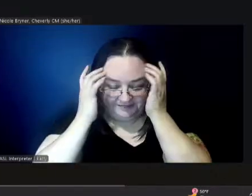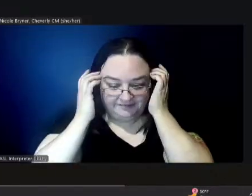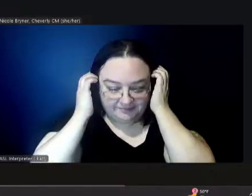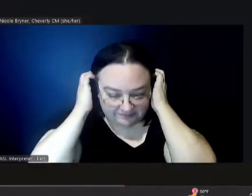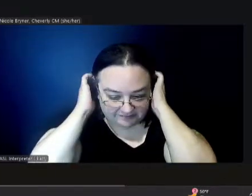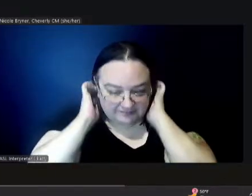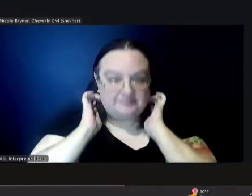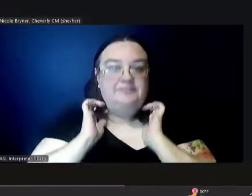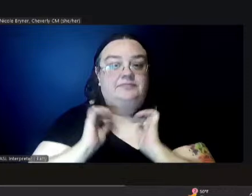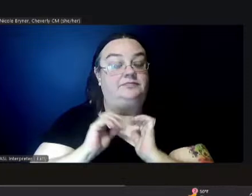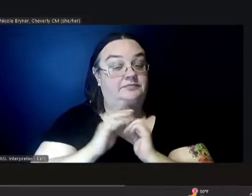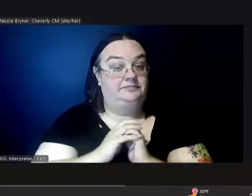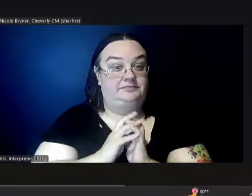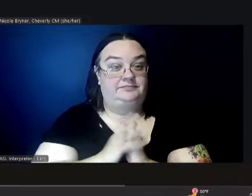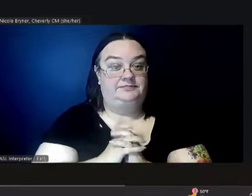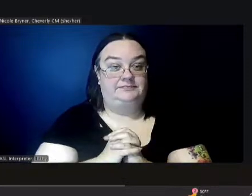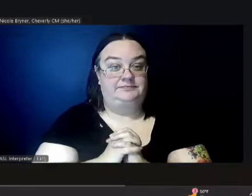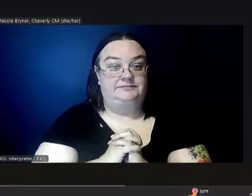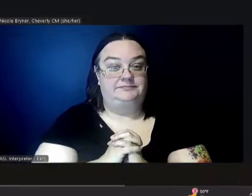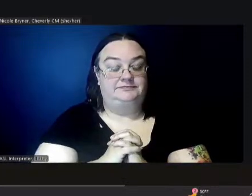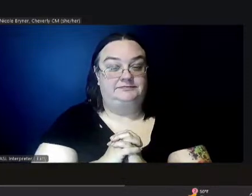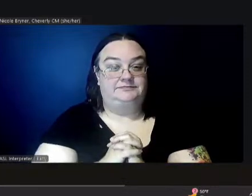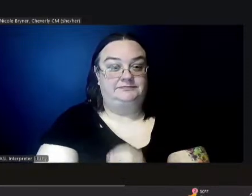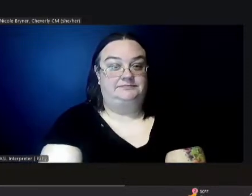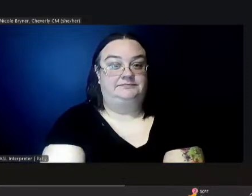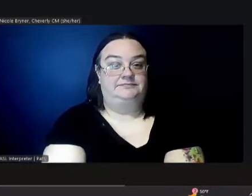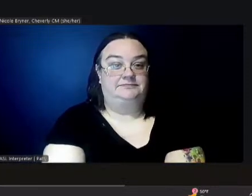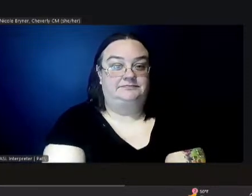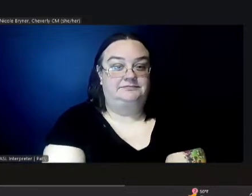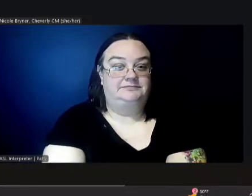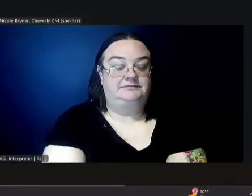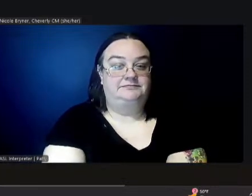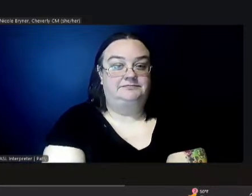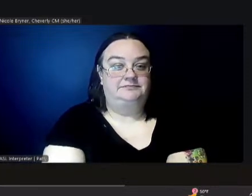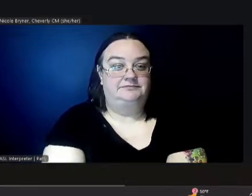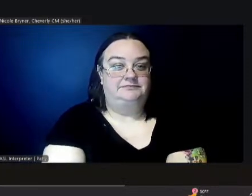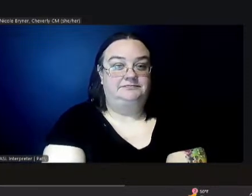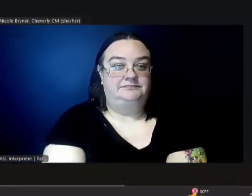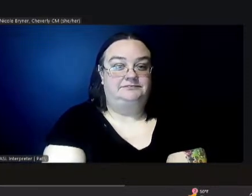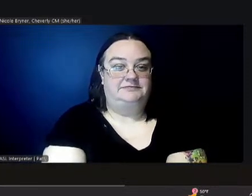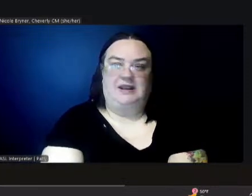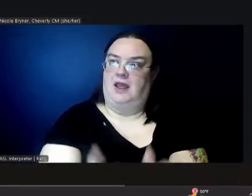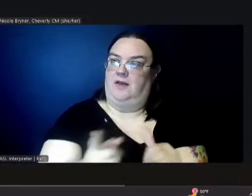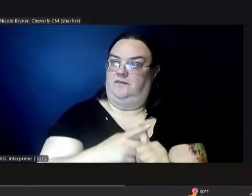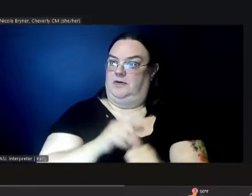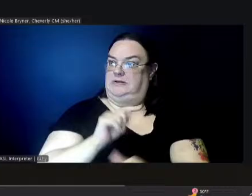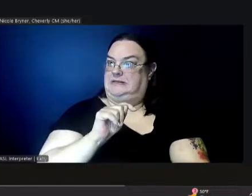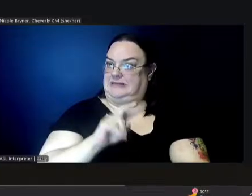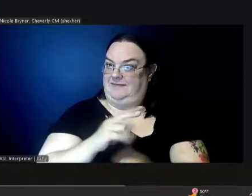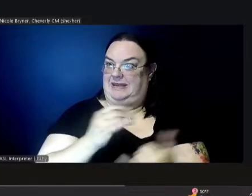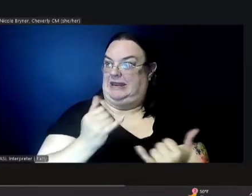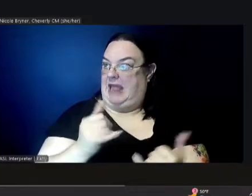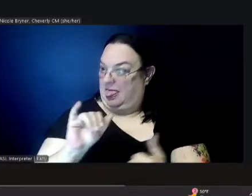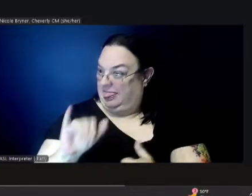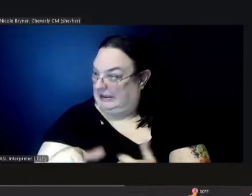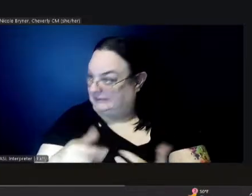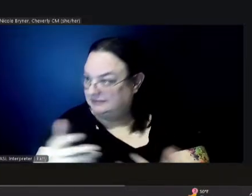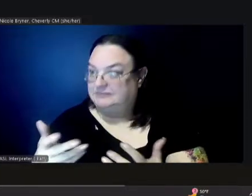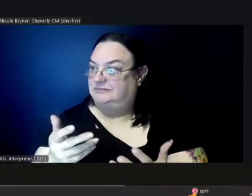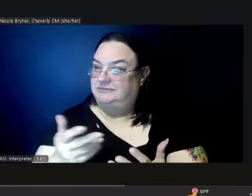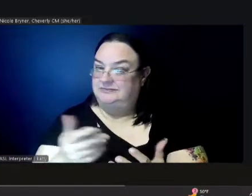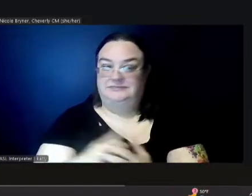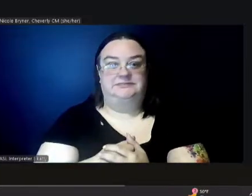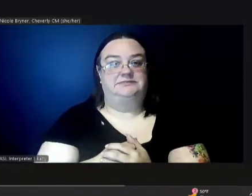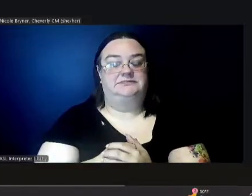Wow. Awesome. I think right here. First the TV and then this. You know, we don't want the construction materials. All right. Why don't you